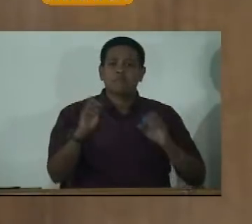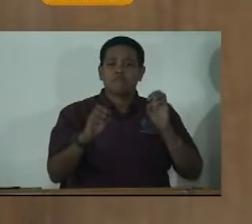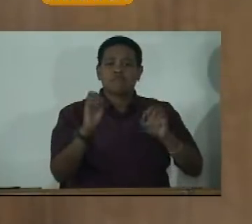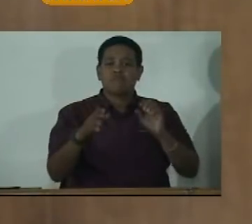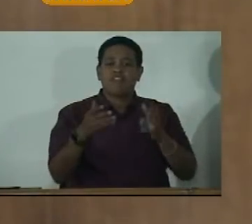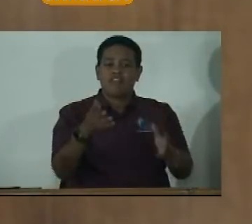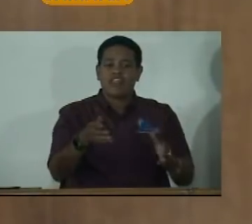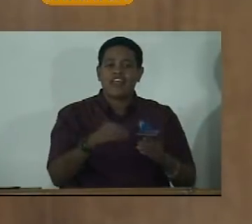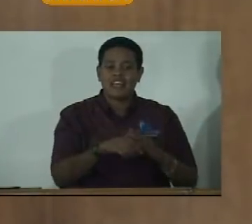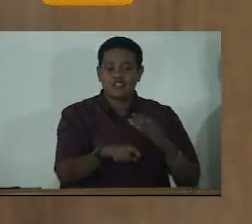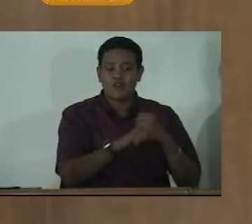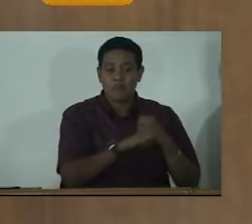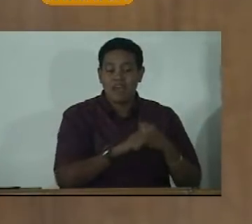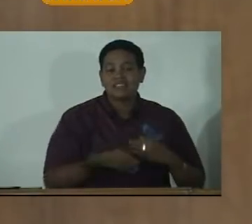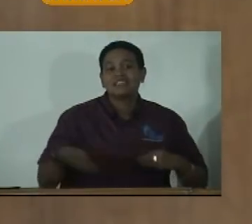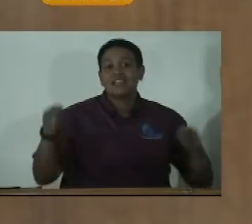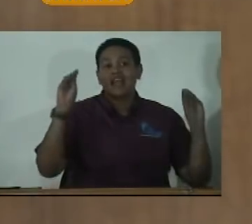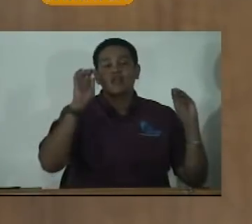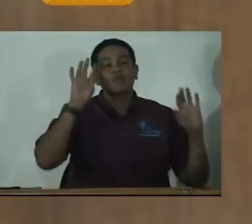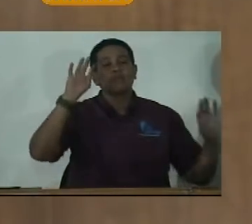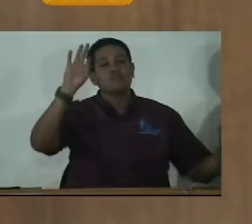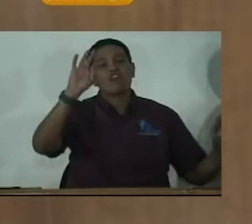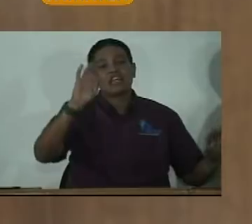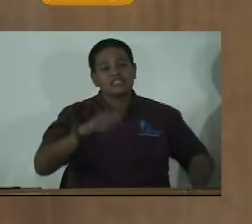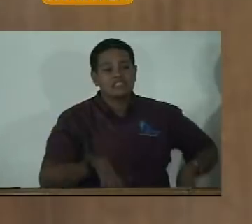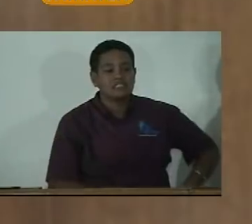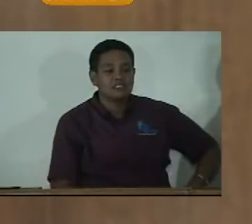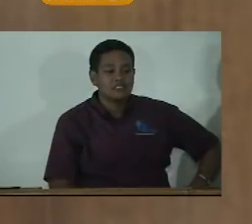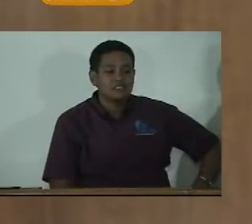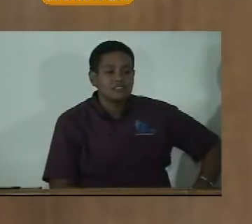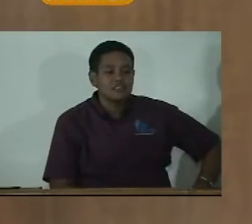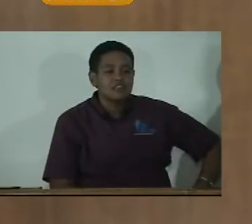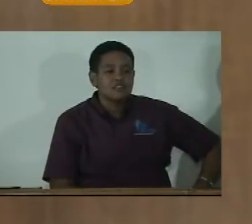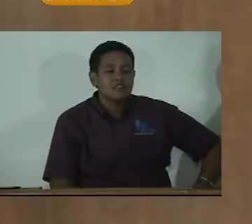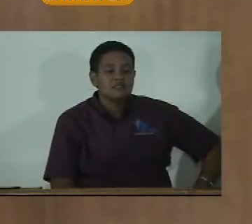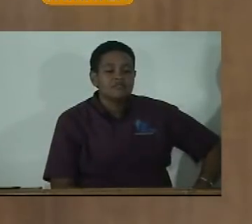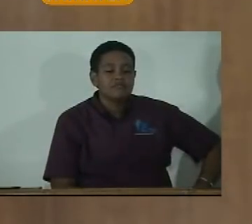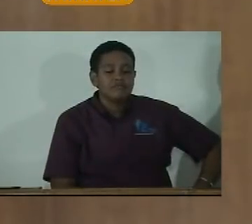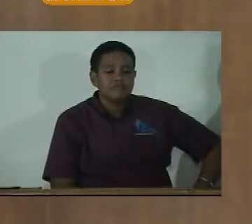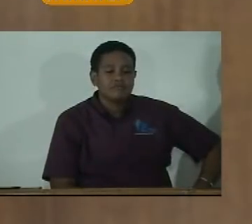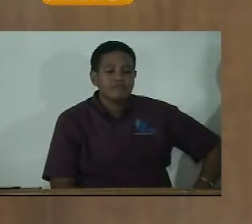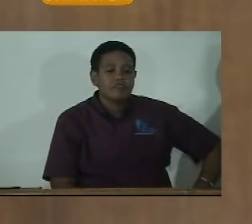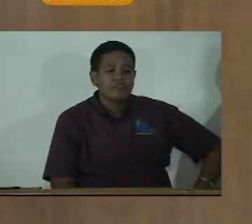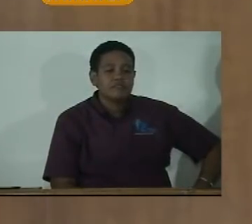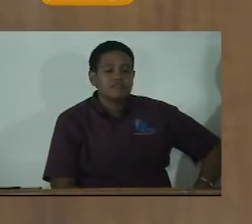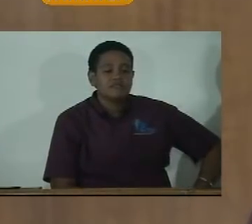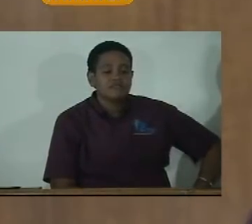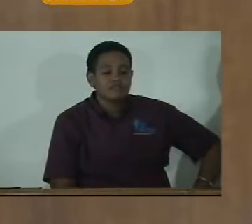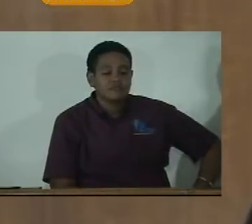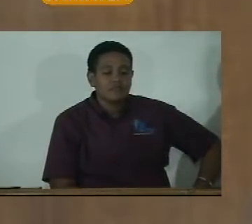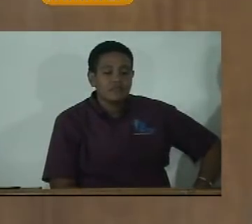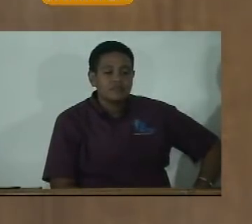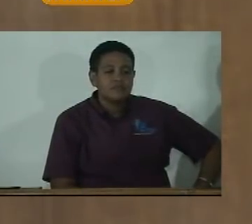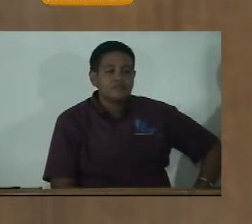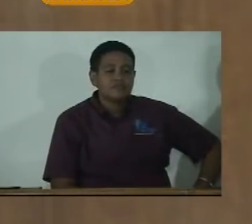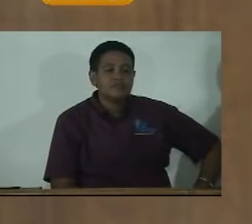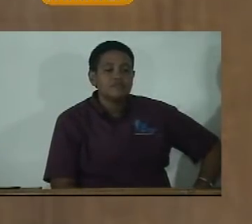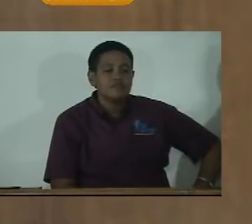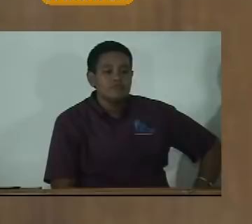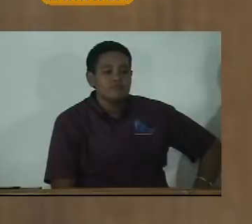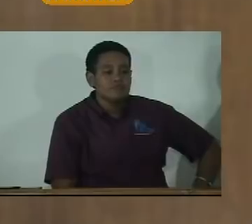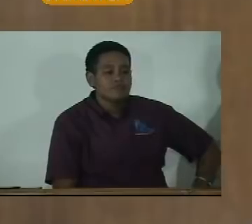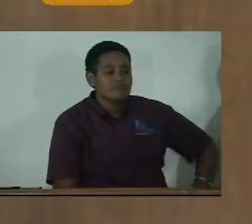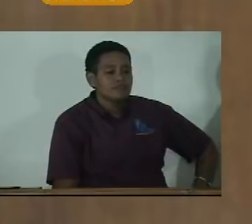into those markets, it would be great. The other thing is, coming from that same concept, is the tourism sector.